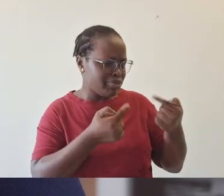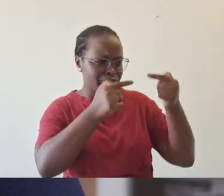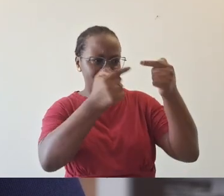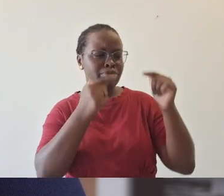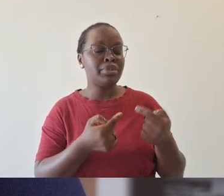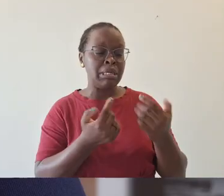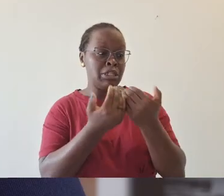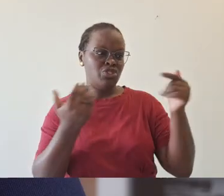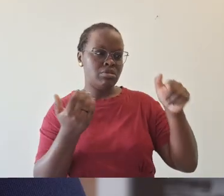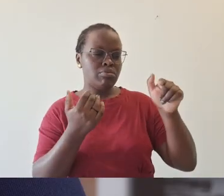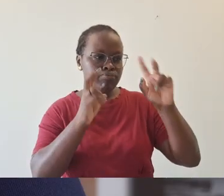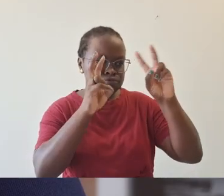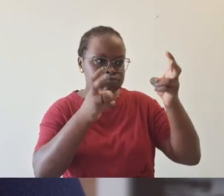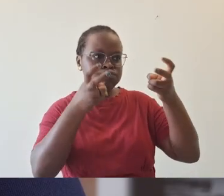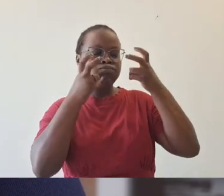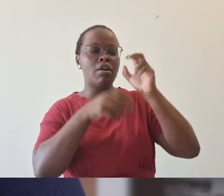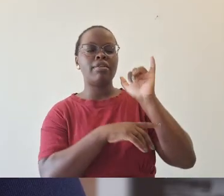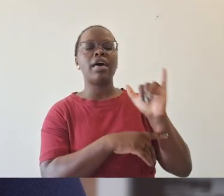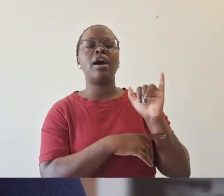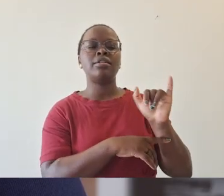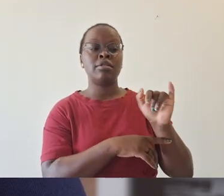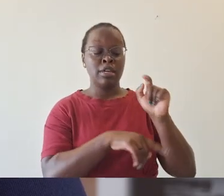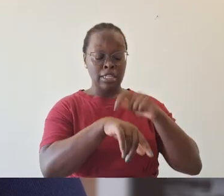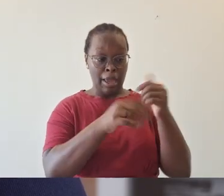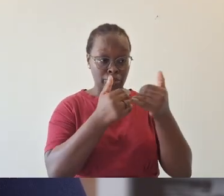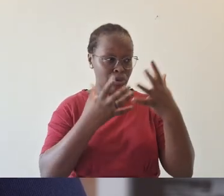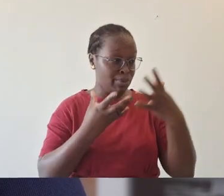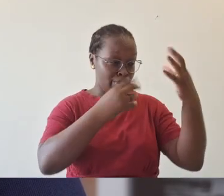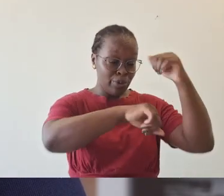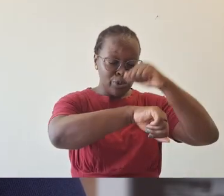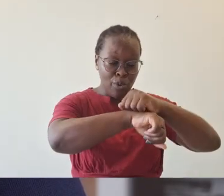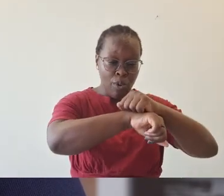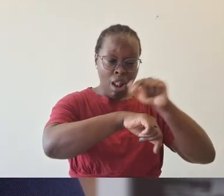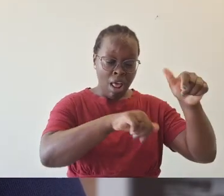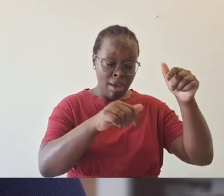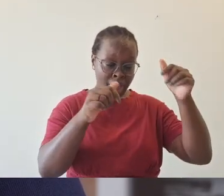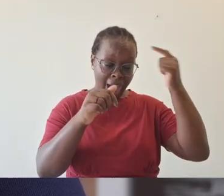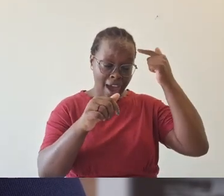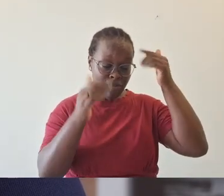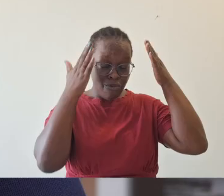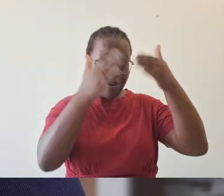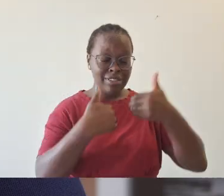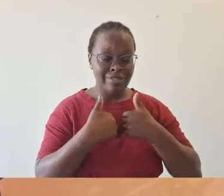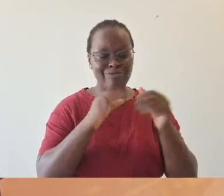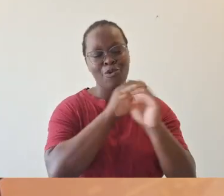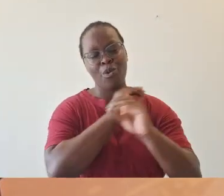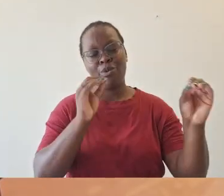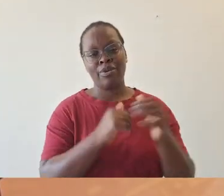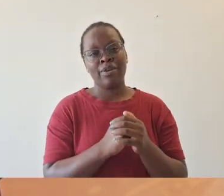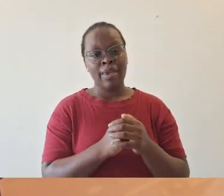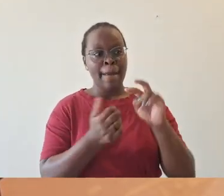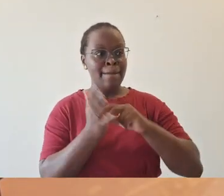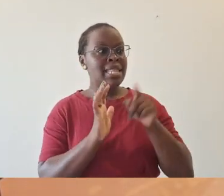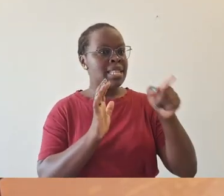symptoms or consequences of mental well-being, that house becomes a difficult nurturing space for the child. And